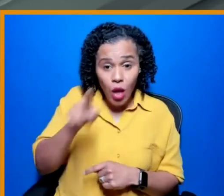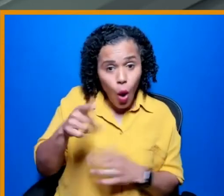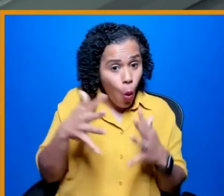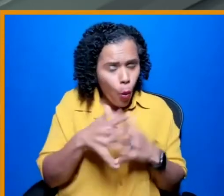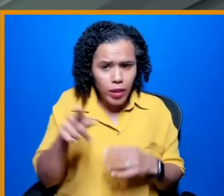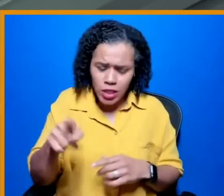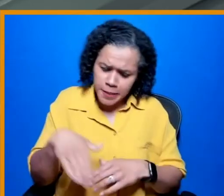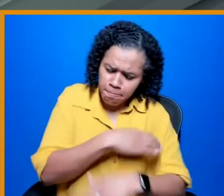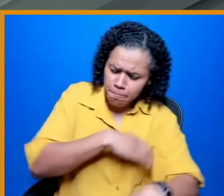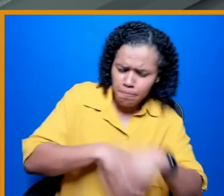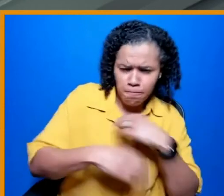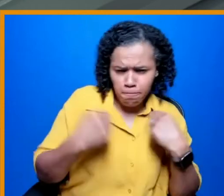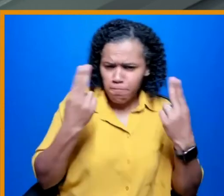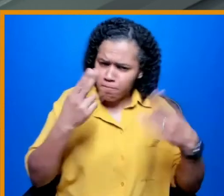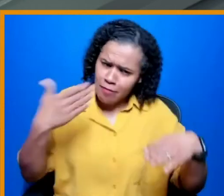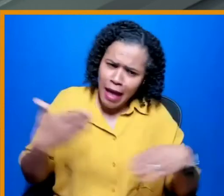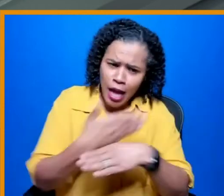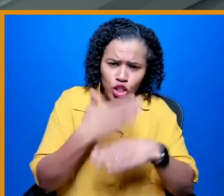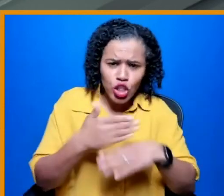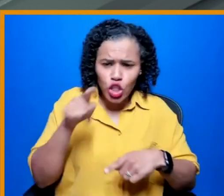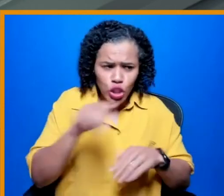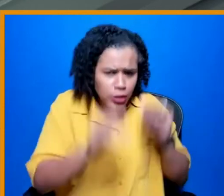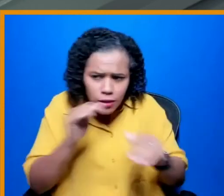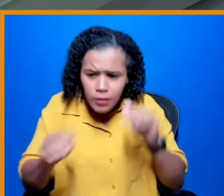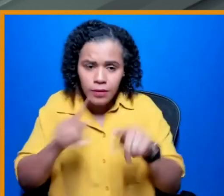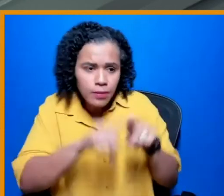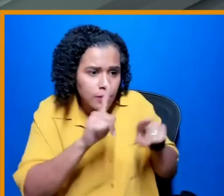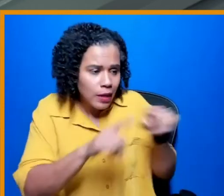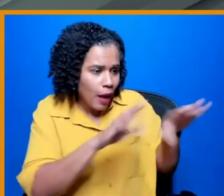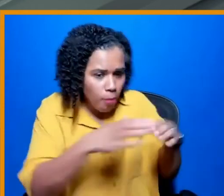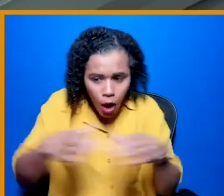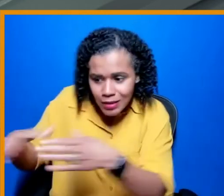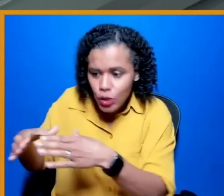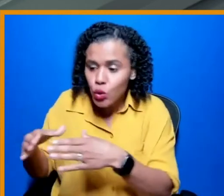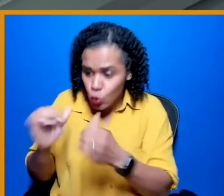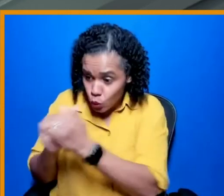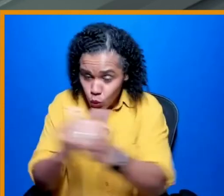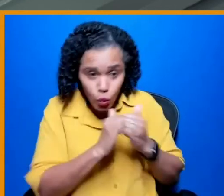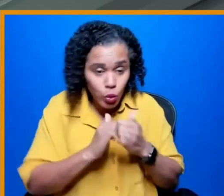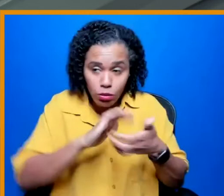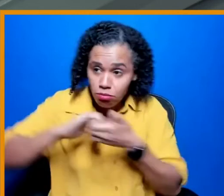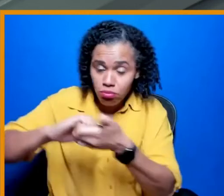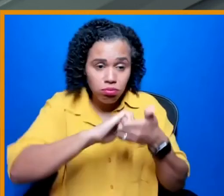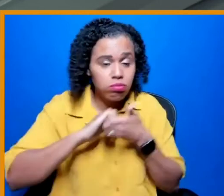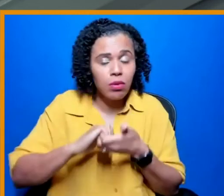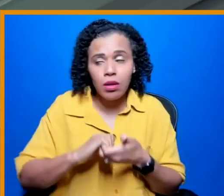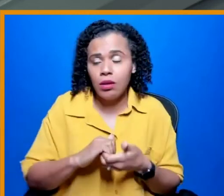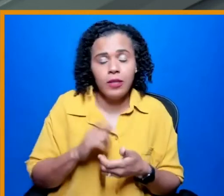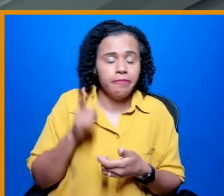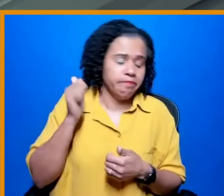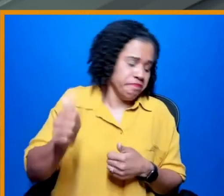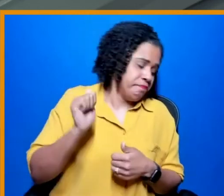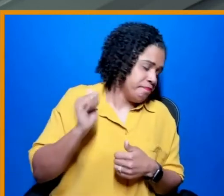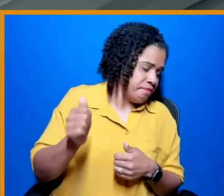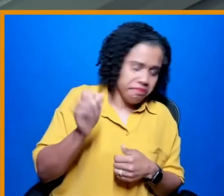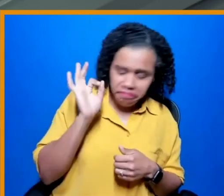which she built cross-party consensus at the time of the Owen Paterson affair, I think was absolutely exemplary. It